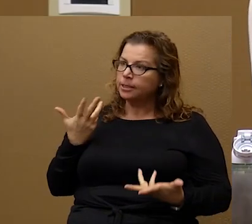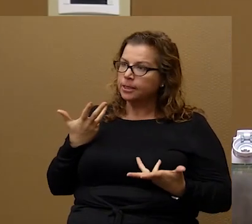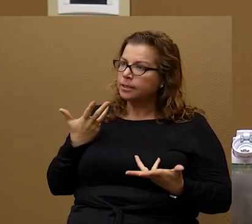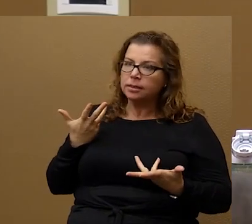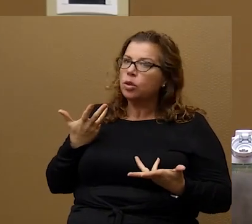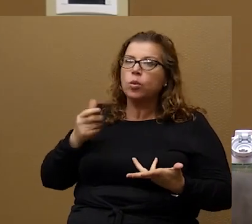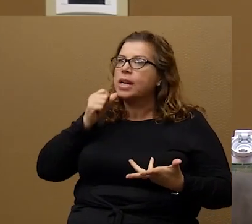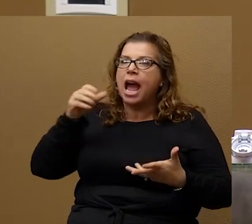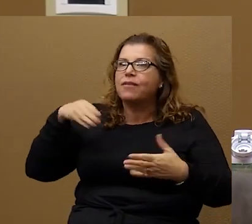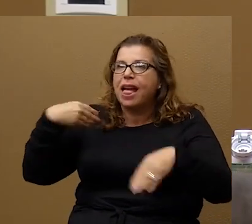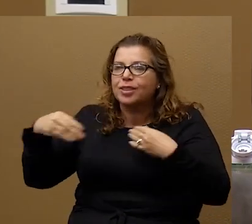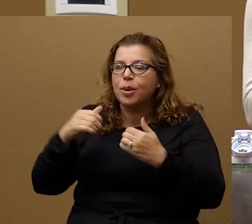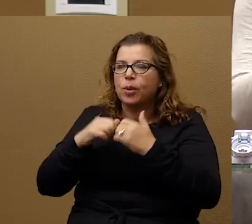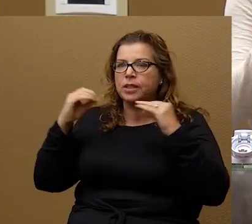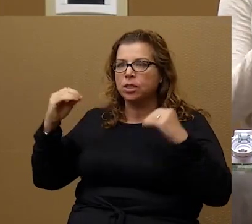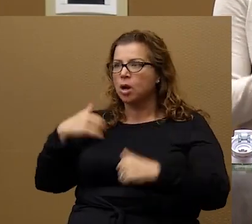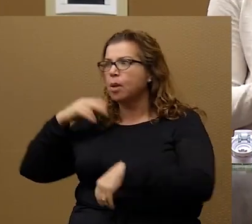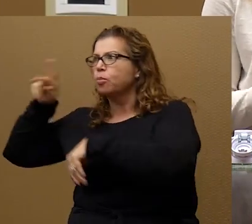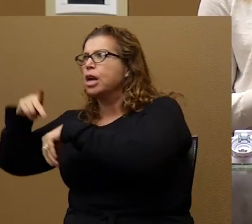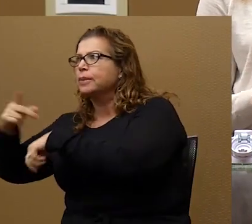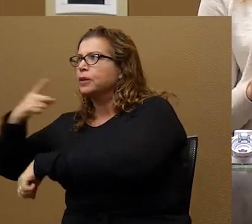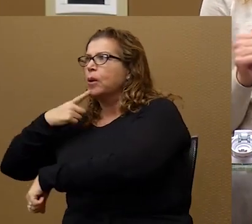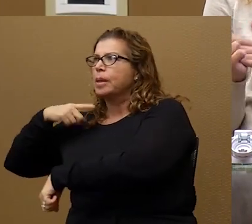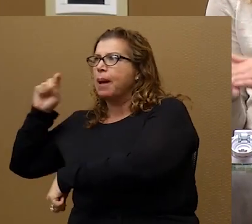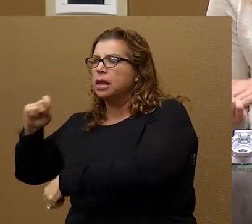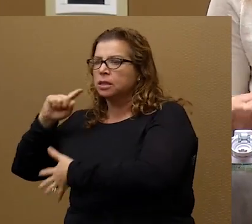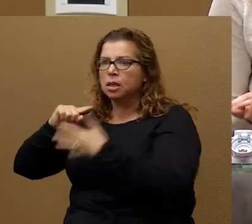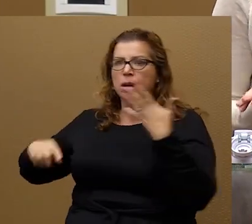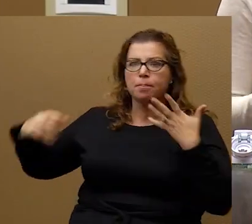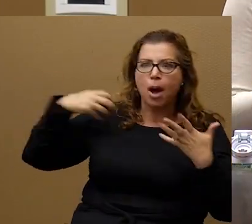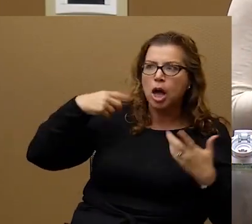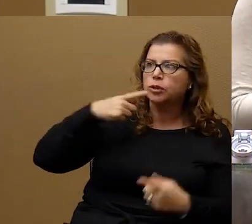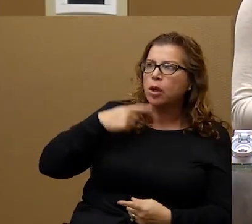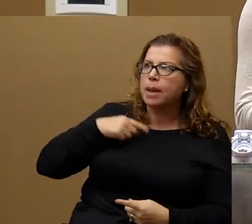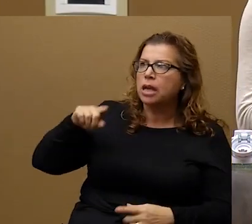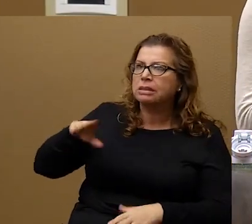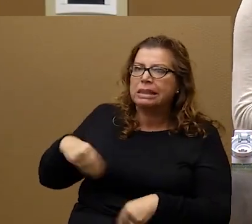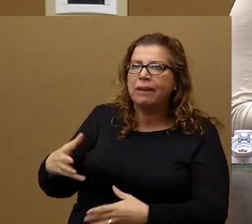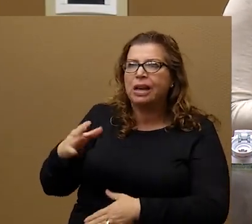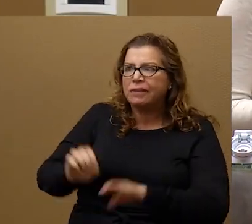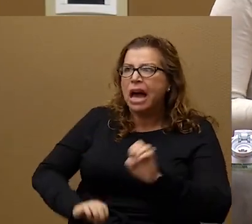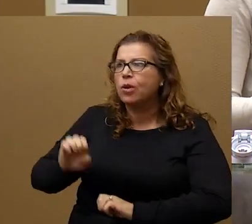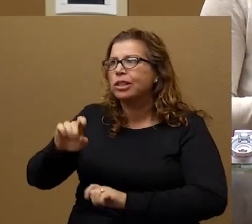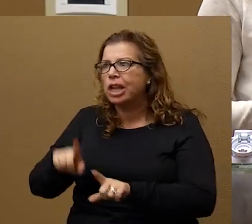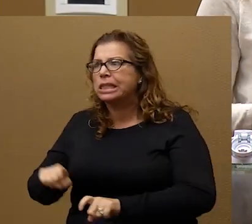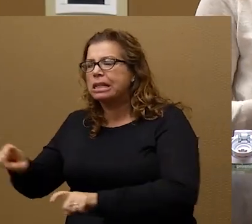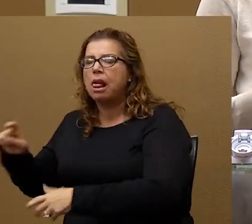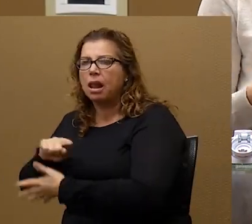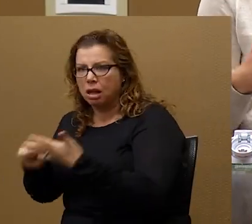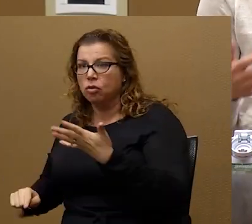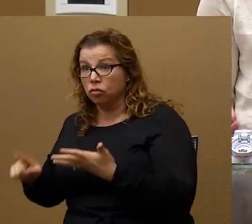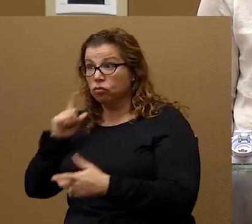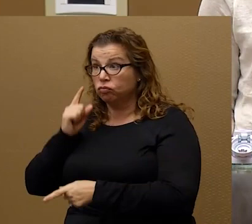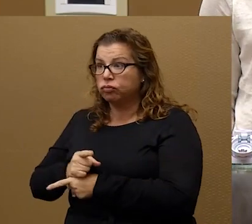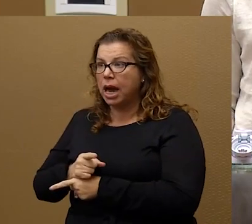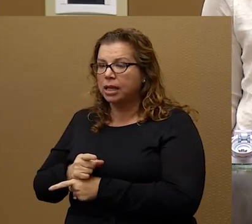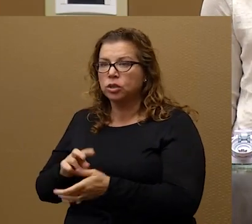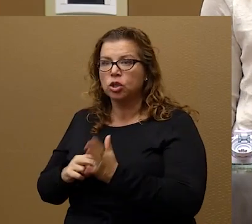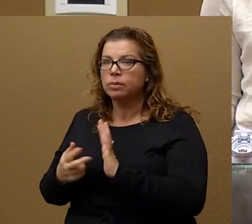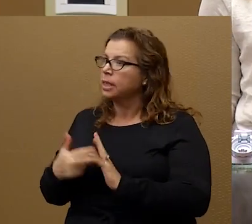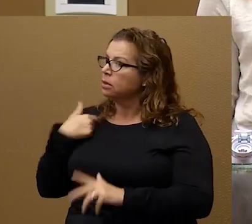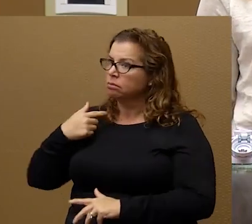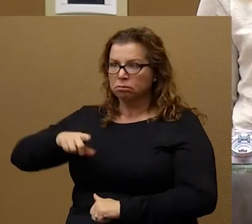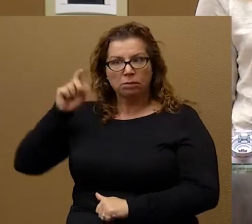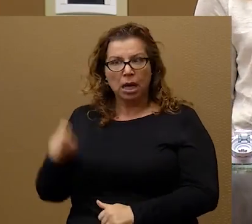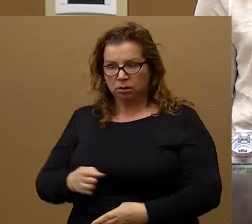Our principal says we need to do this. Our boss says we need to do this. We have to give this assessment. We have to do this. So sometimes we make